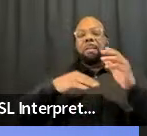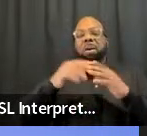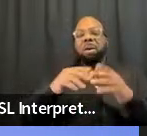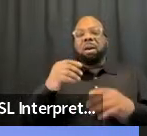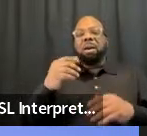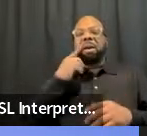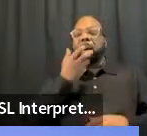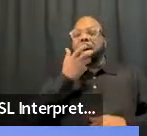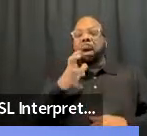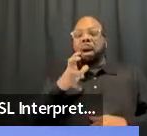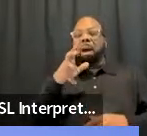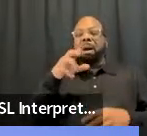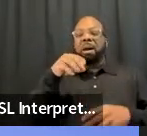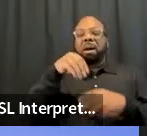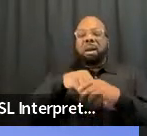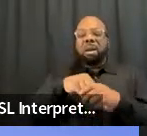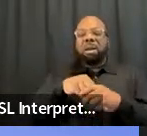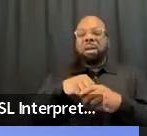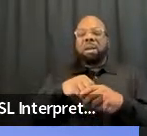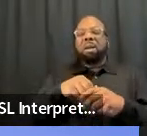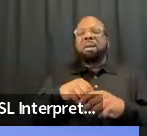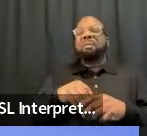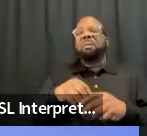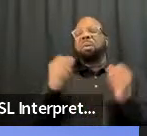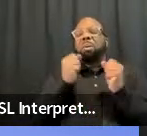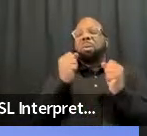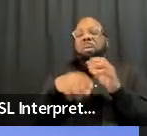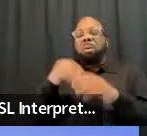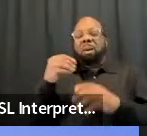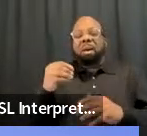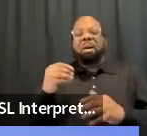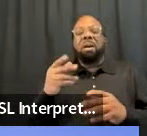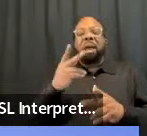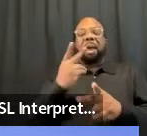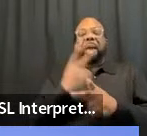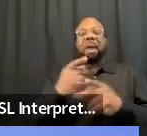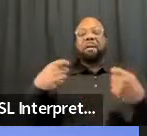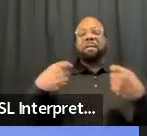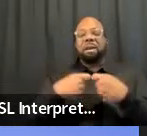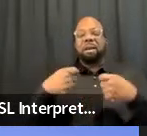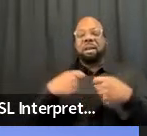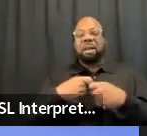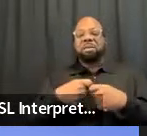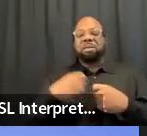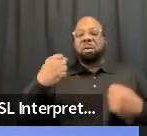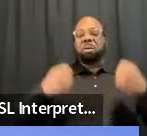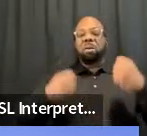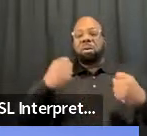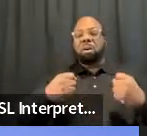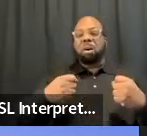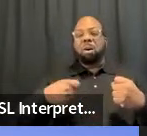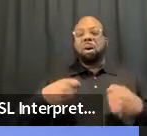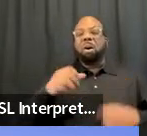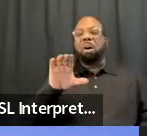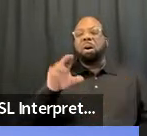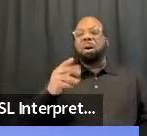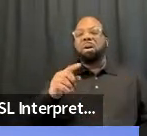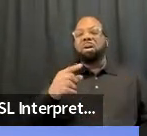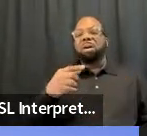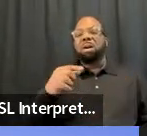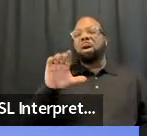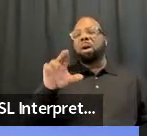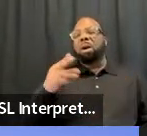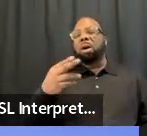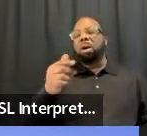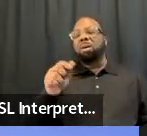months. It is also focused on electric vehicles charging stations. Today, it can be exceedingly difficult to